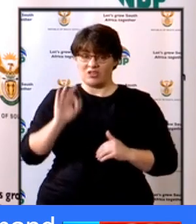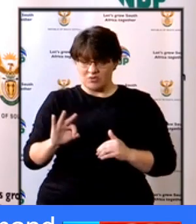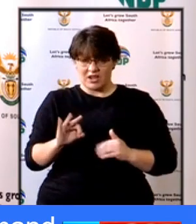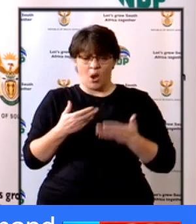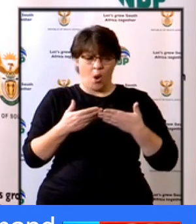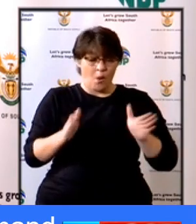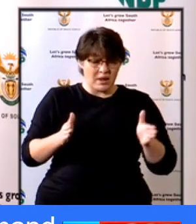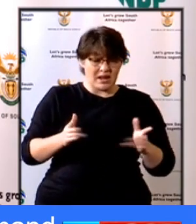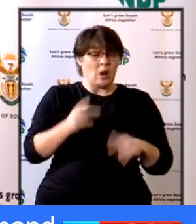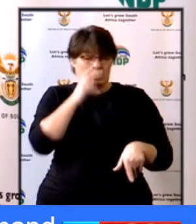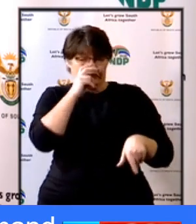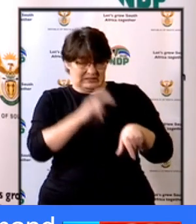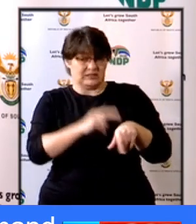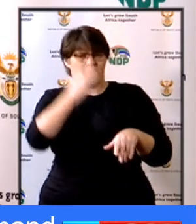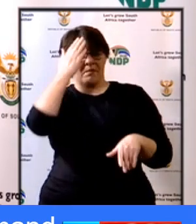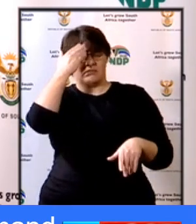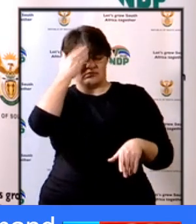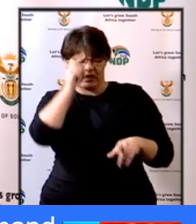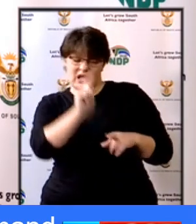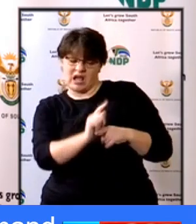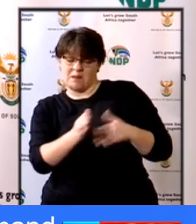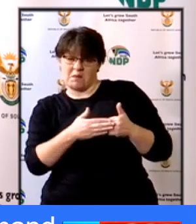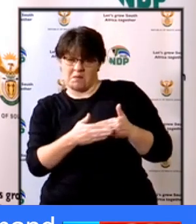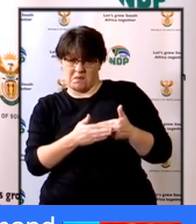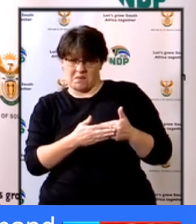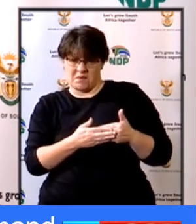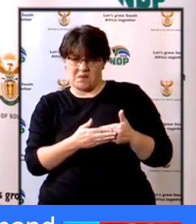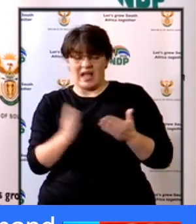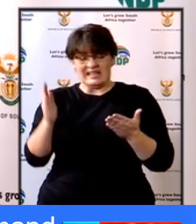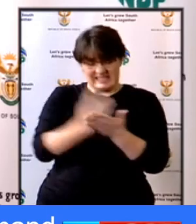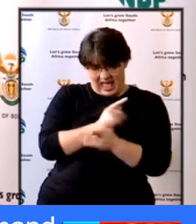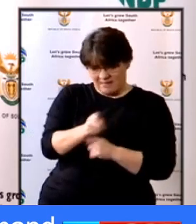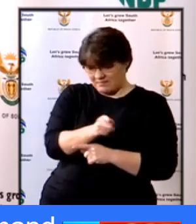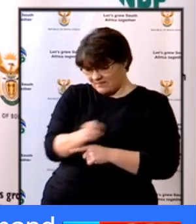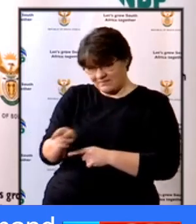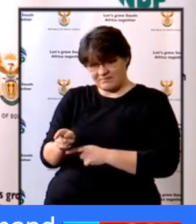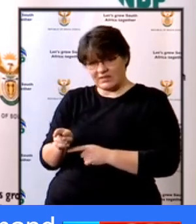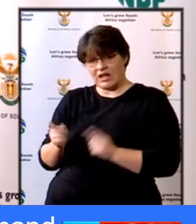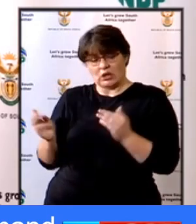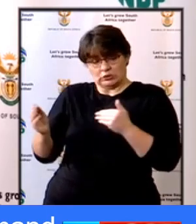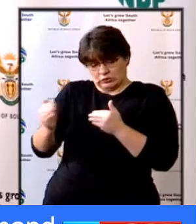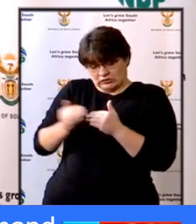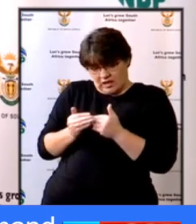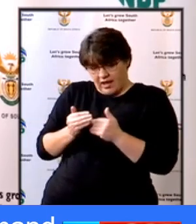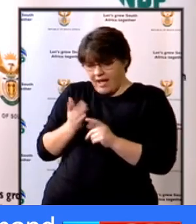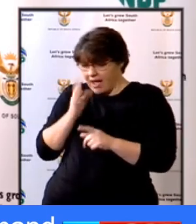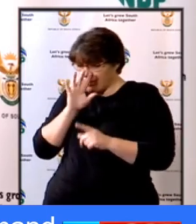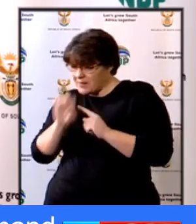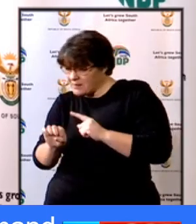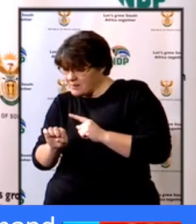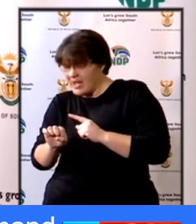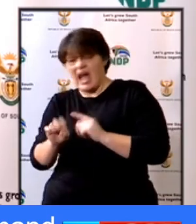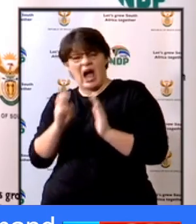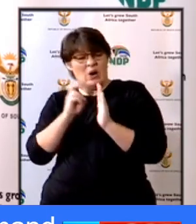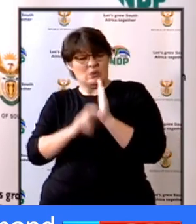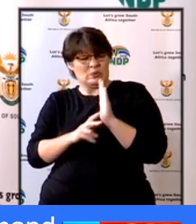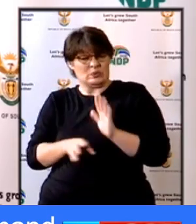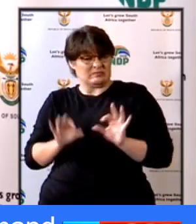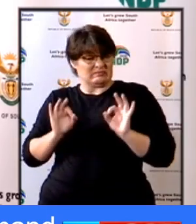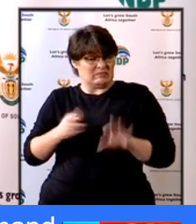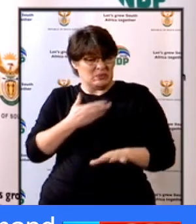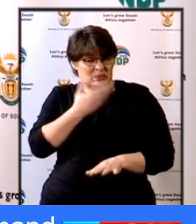some activities that will remain restricted in the short term until we have better protocols in